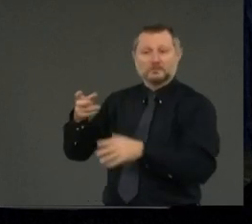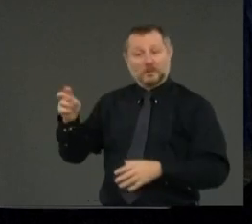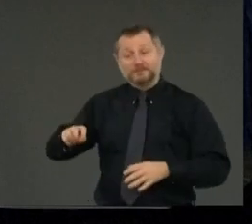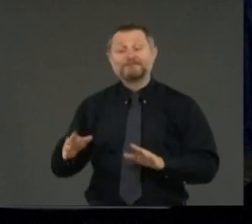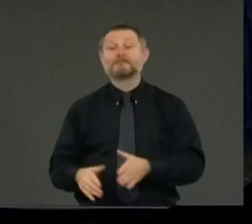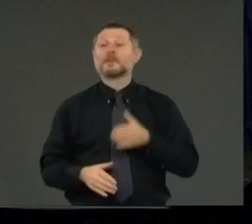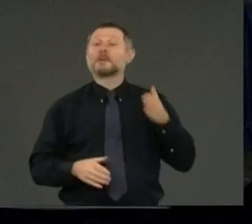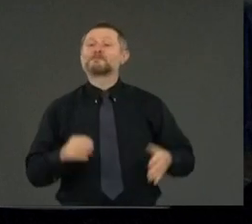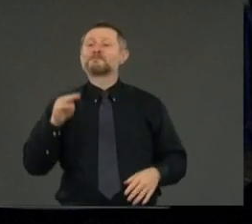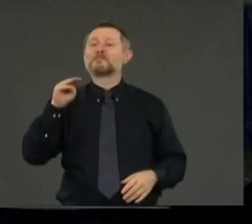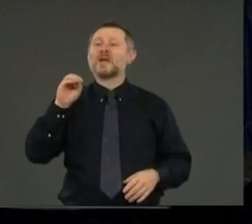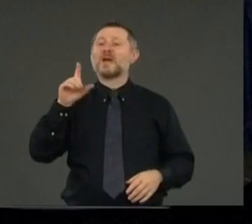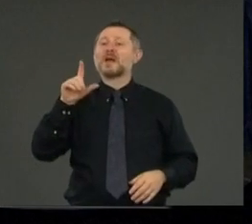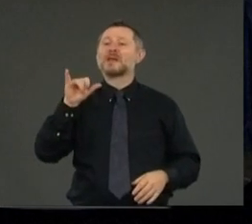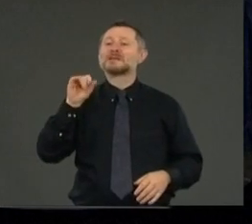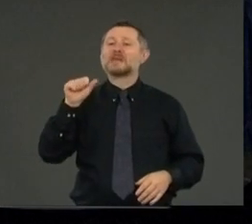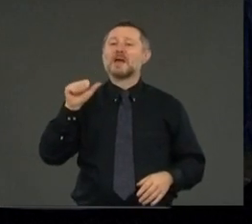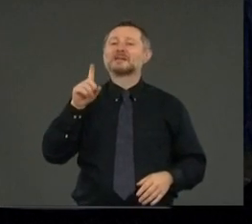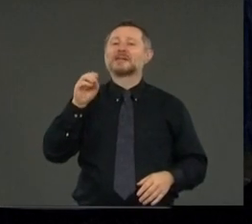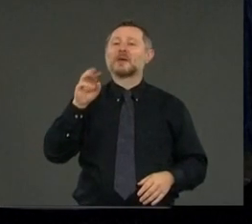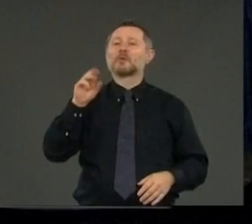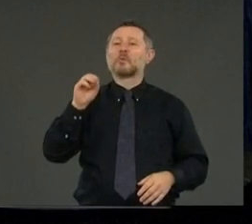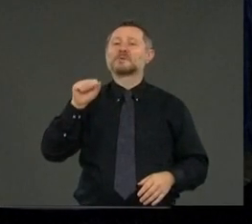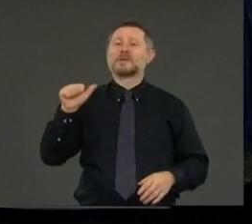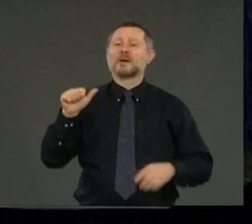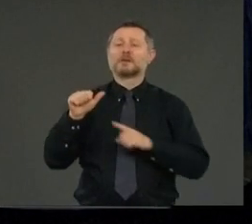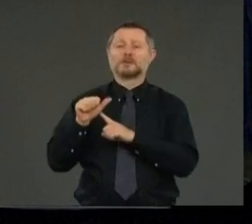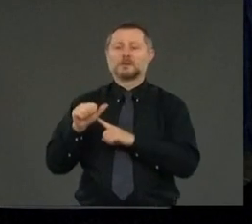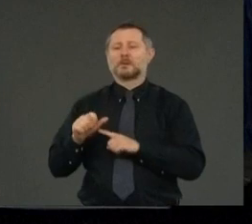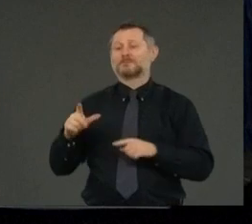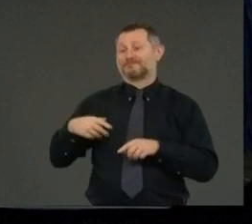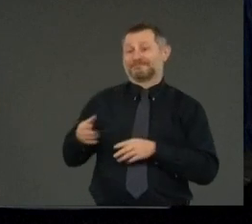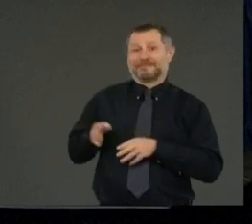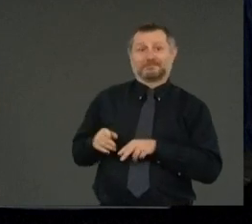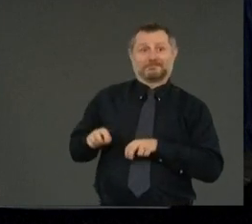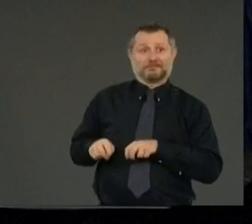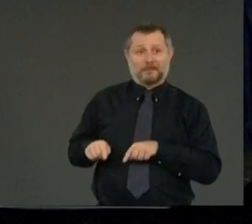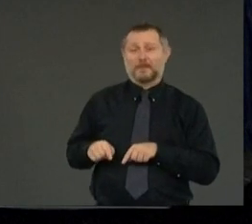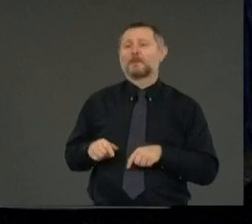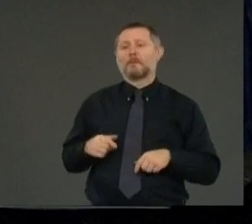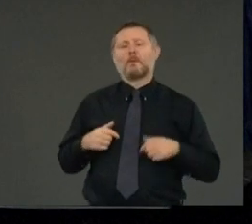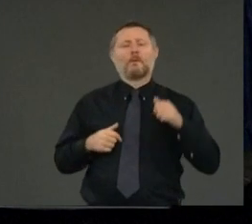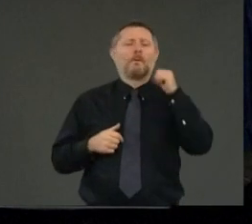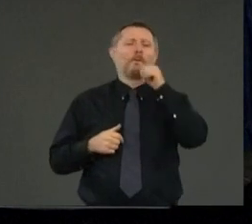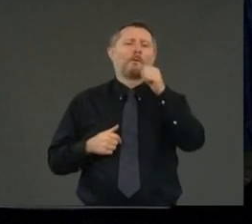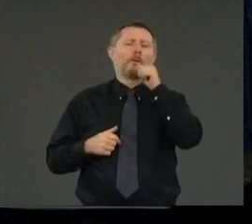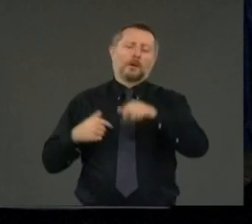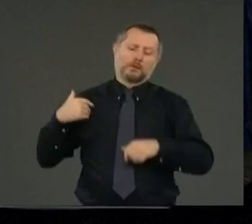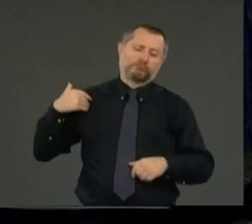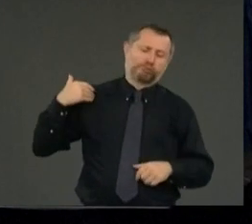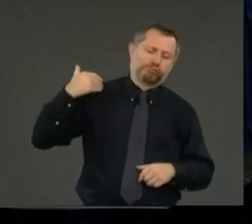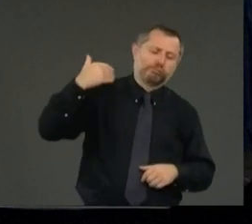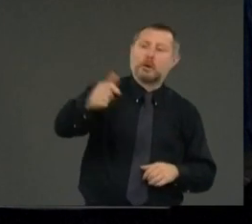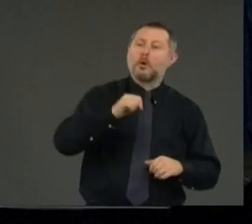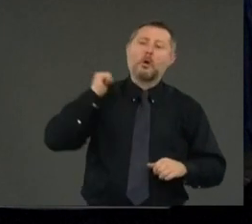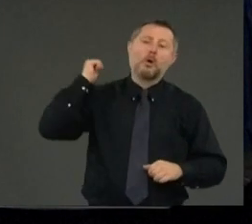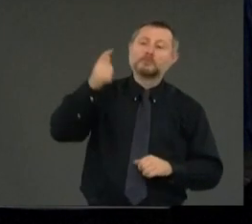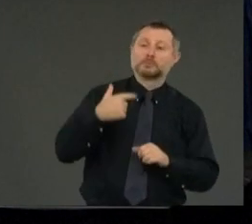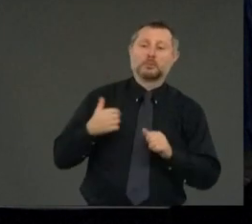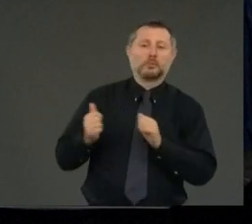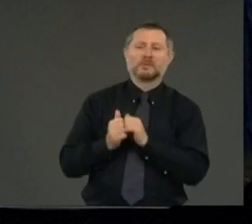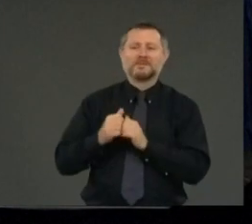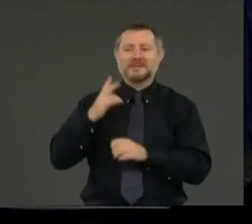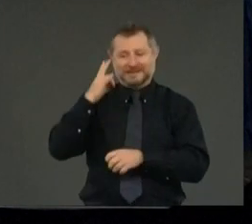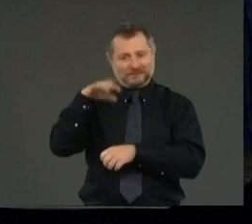DeRosa did every one of these briefings with me. Been with me for 7 years, was in the Attorney General's